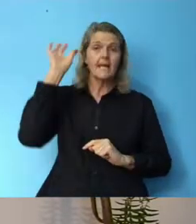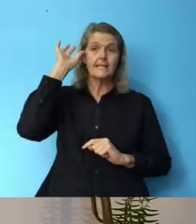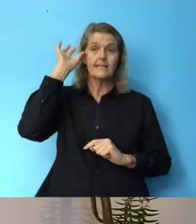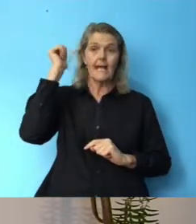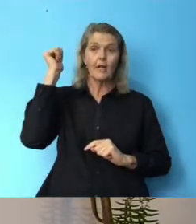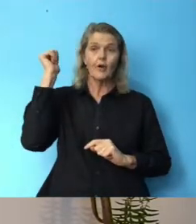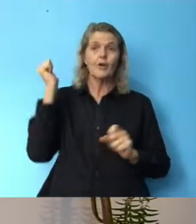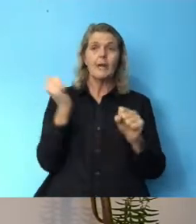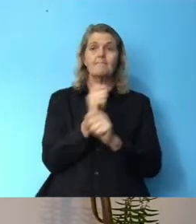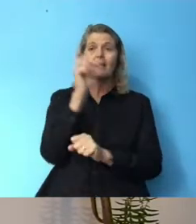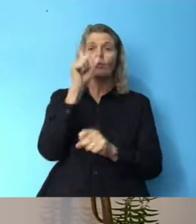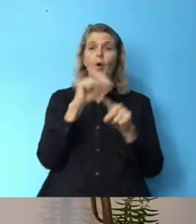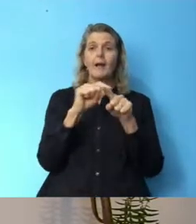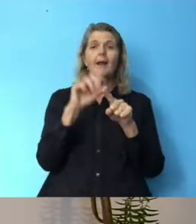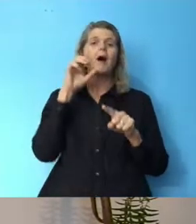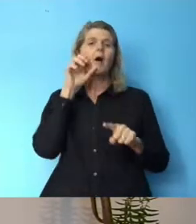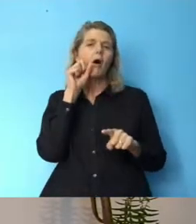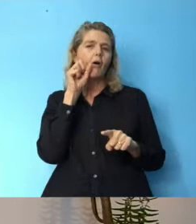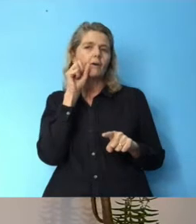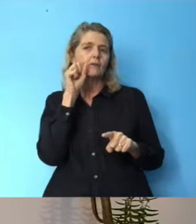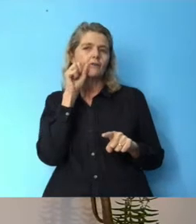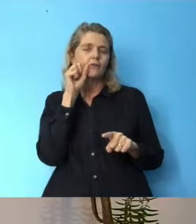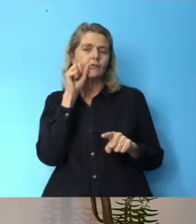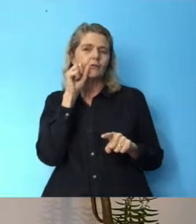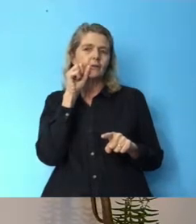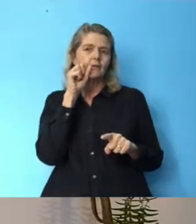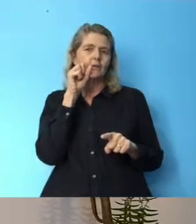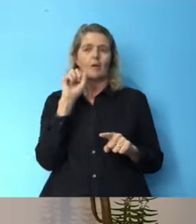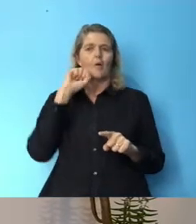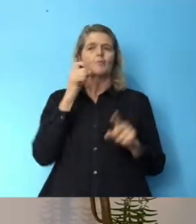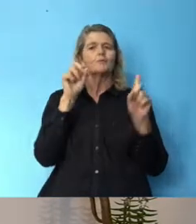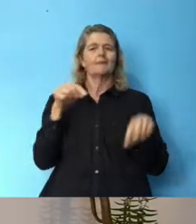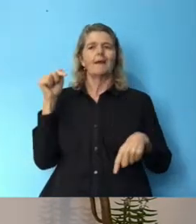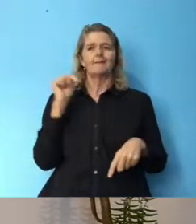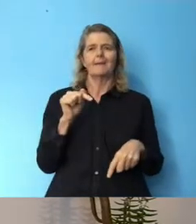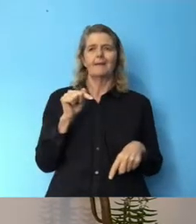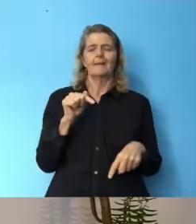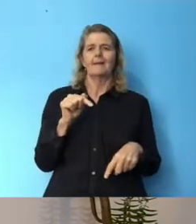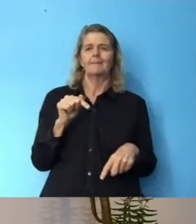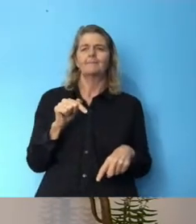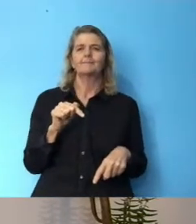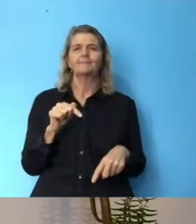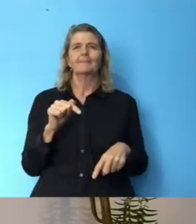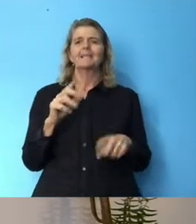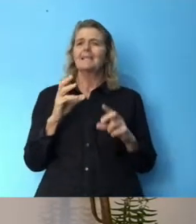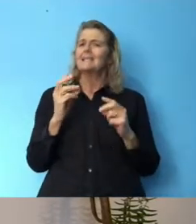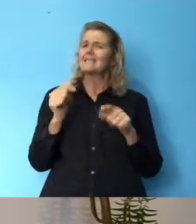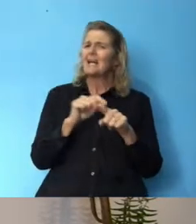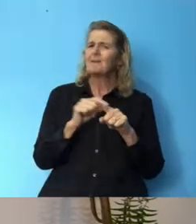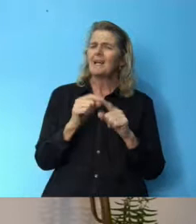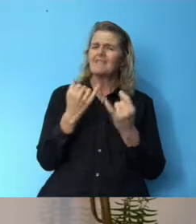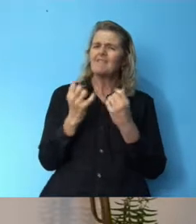first one I'm going to do, and this is going to take a little bit getting used to. It's yeah, it just does, because some colours are stronger